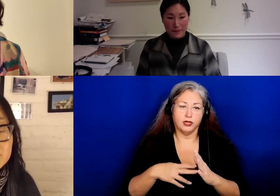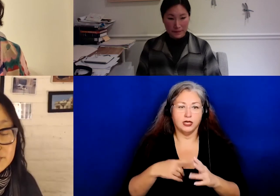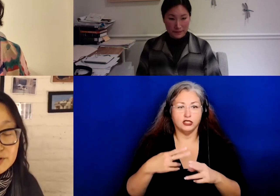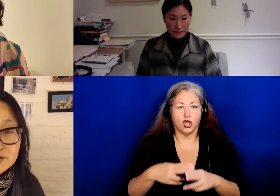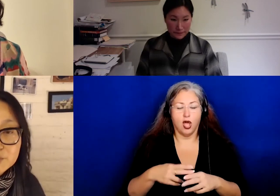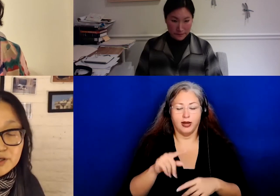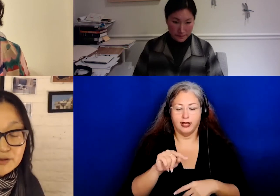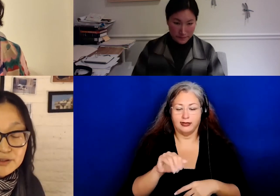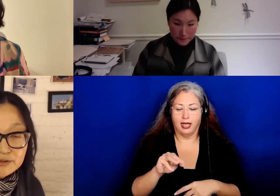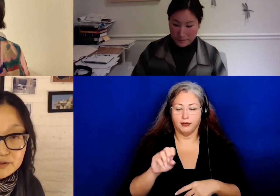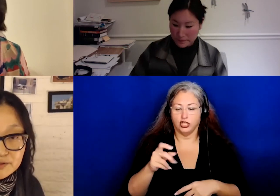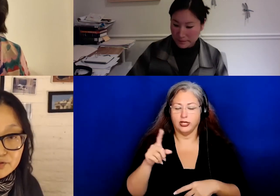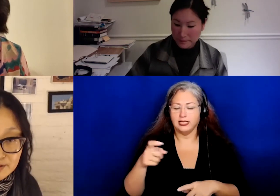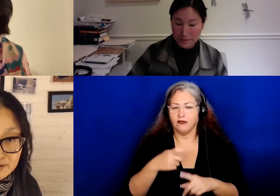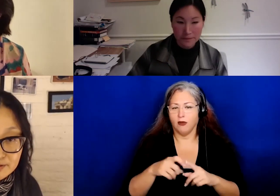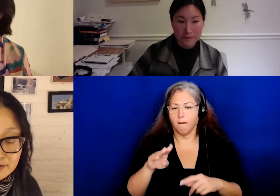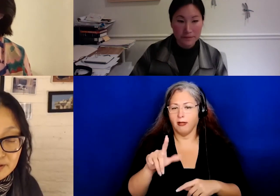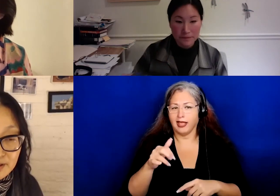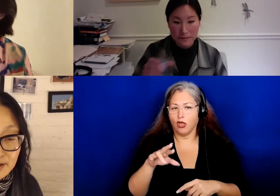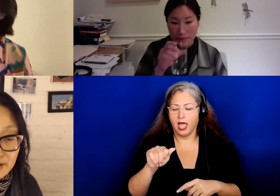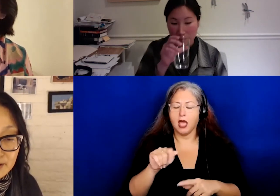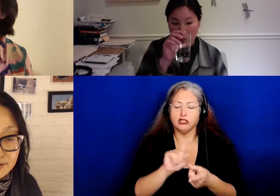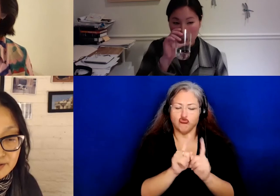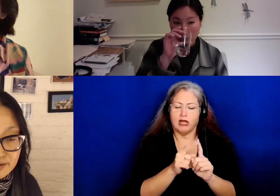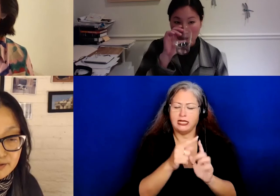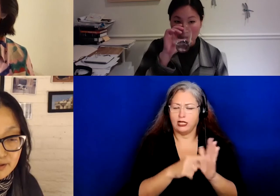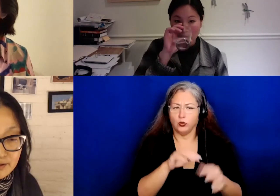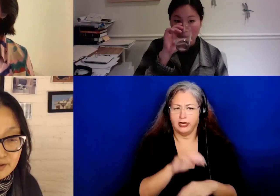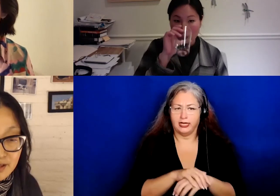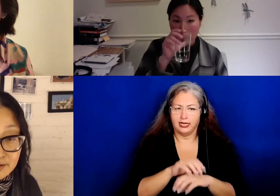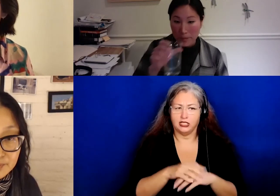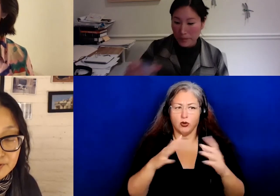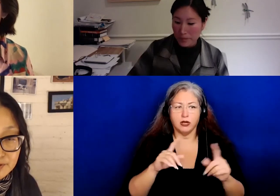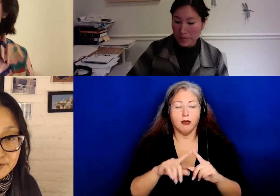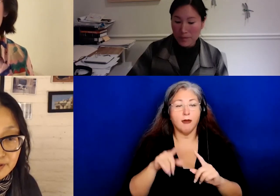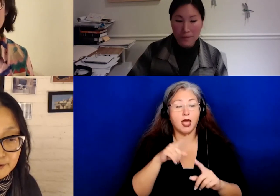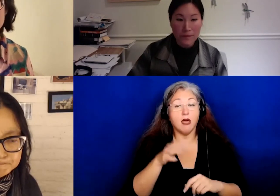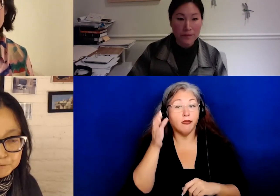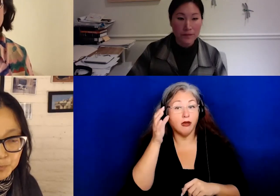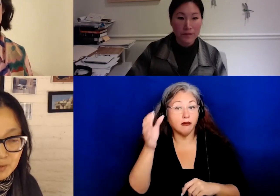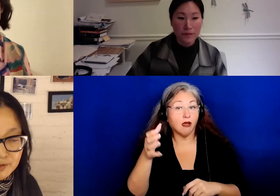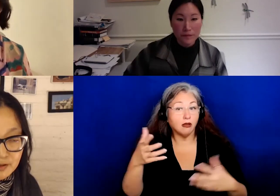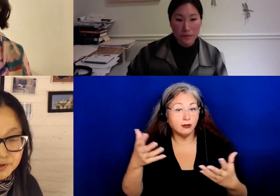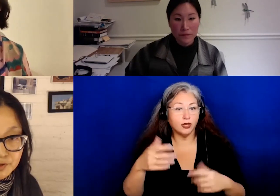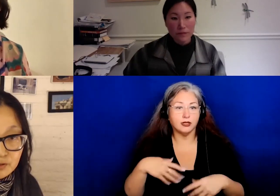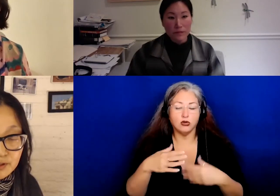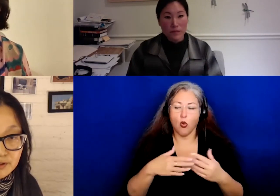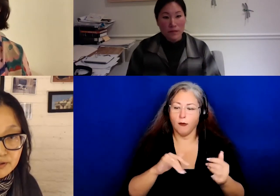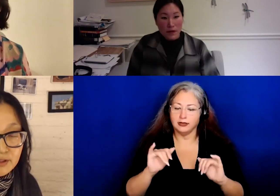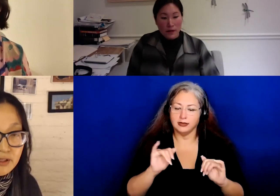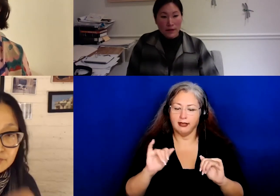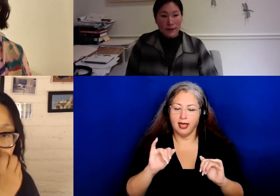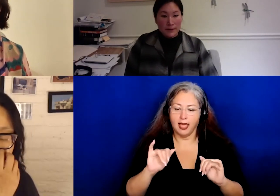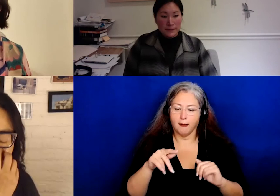Time Shelter. He's Bulgarian. It's translated, and it's the concept is almost like a